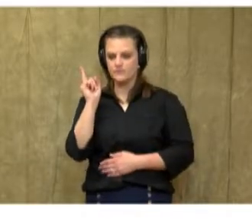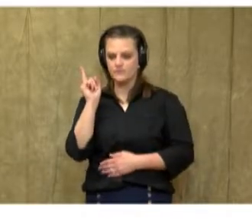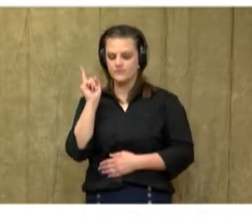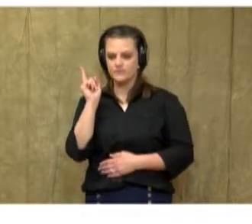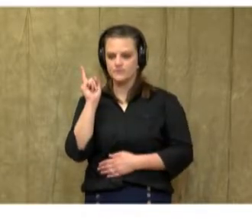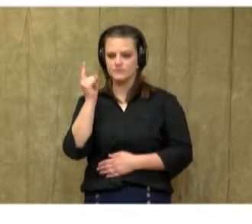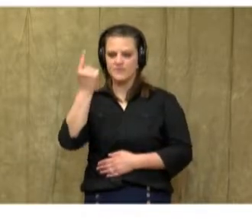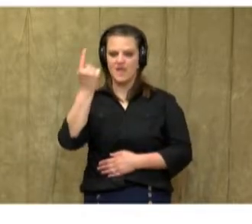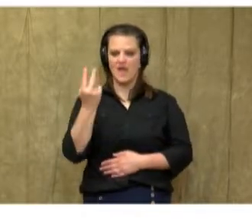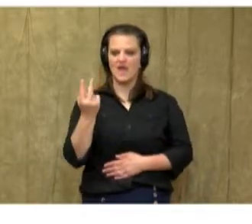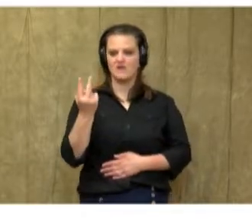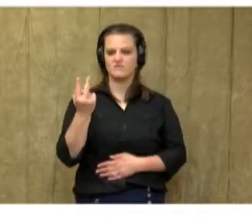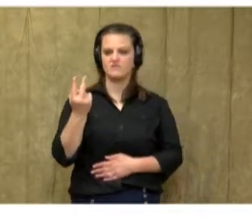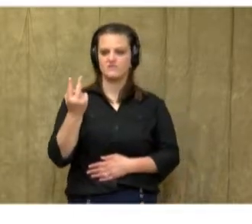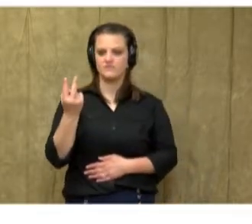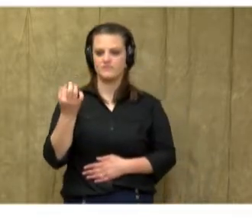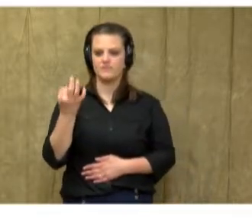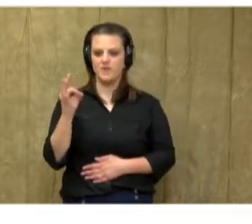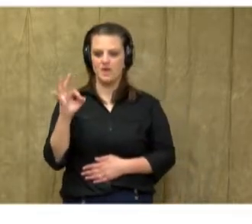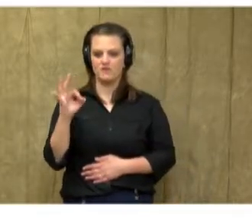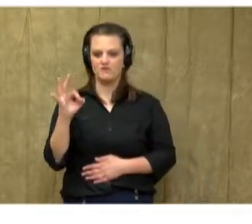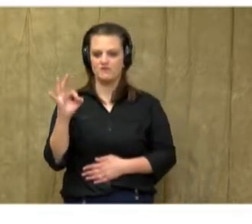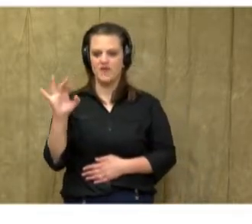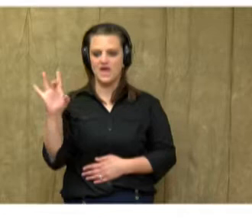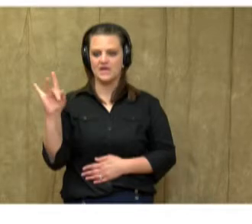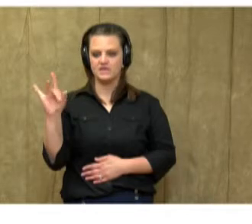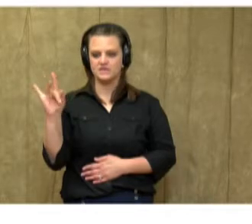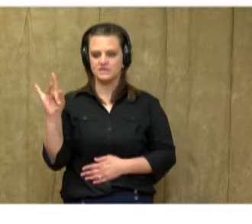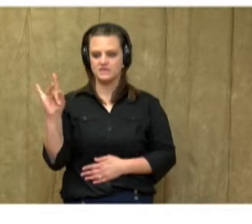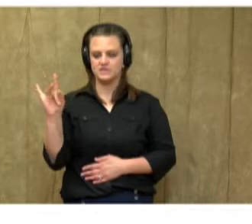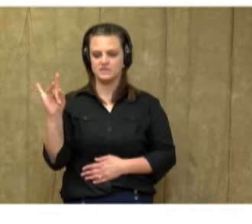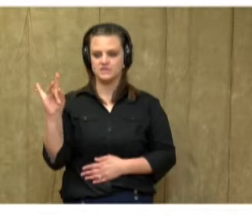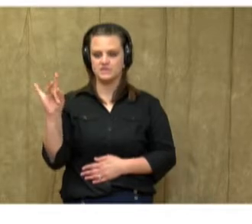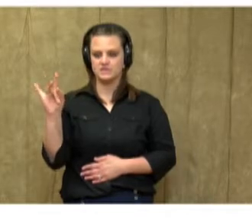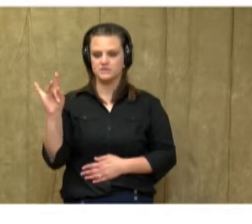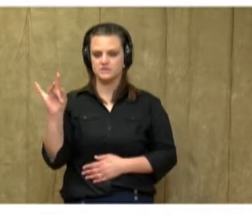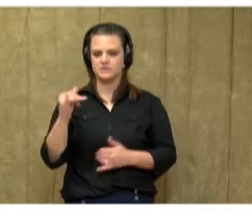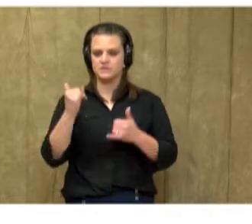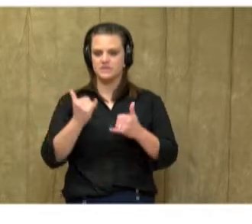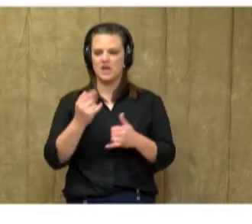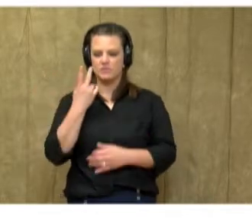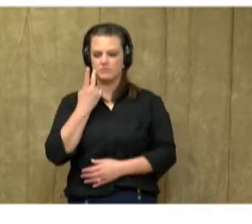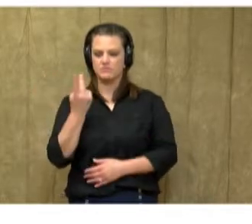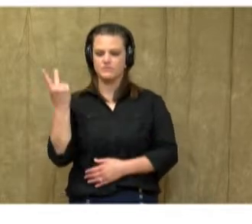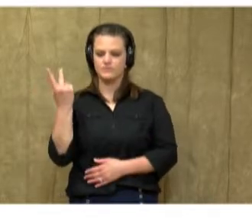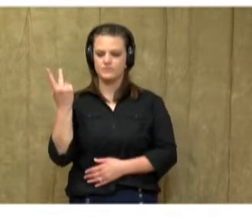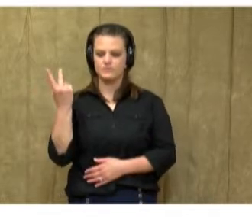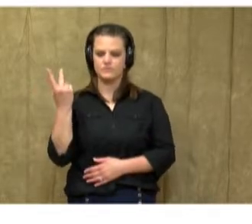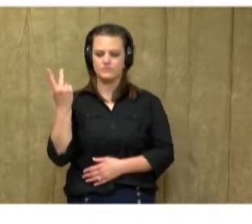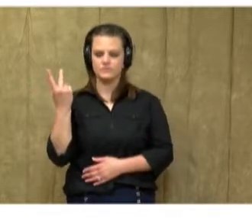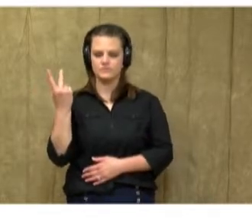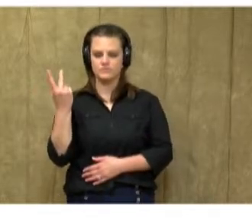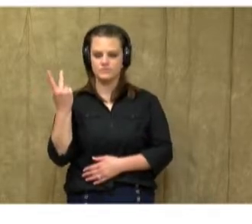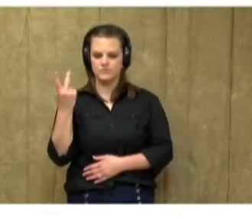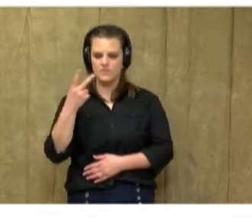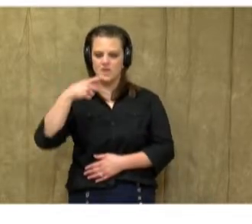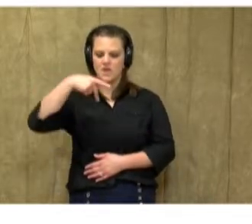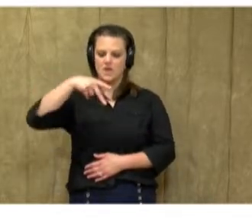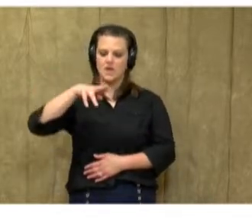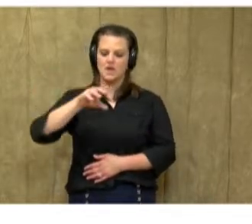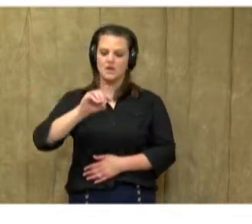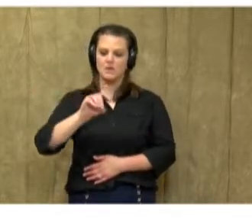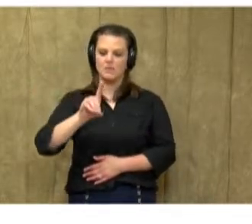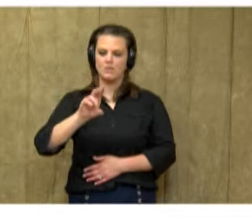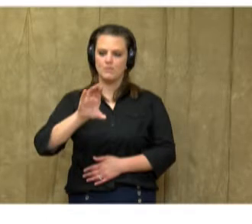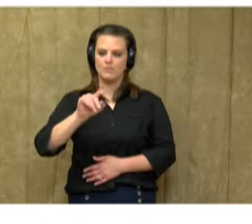says half of 18. Now, just by looking at that, is the product going